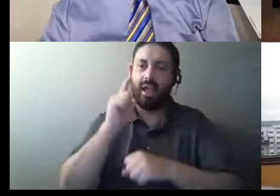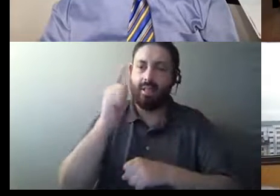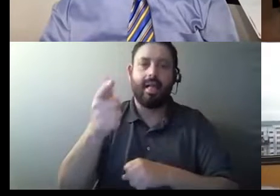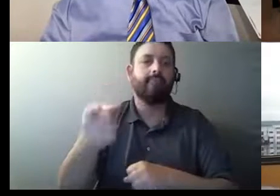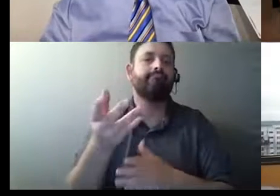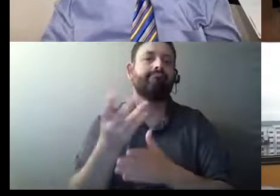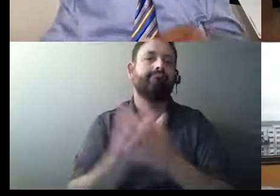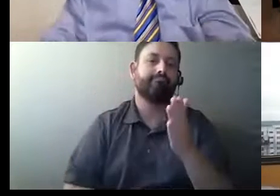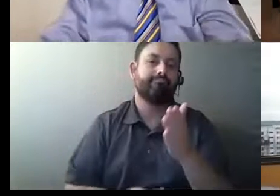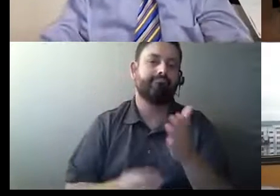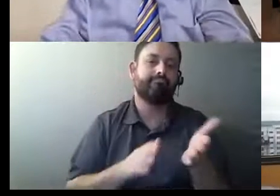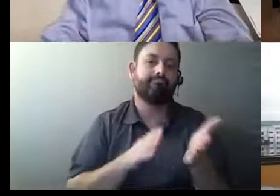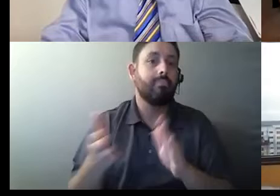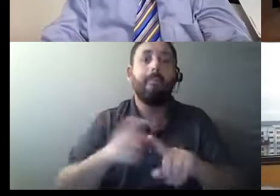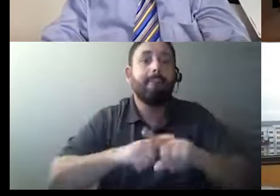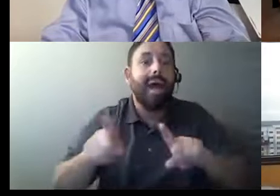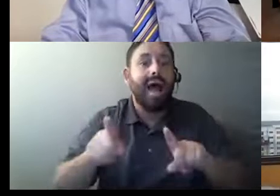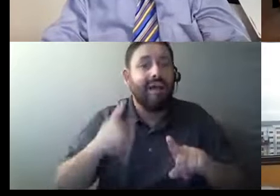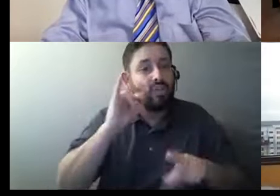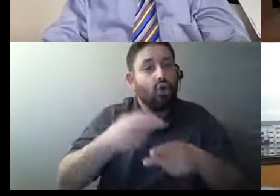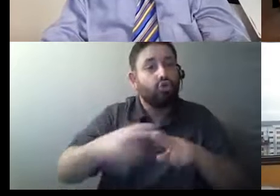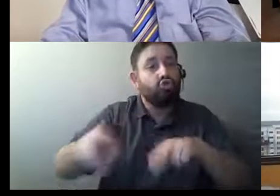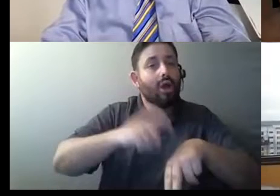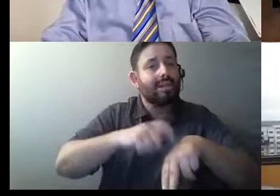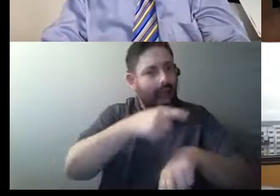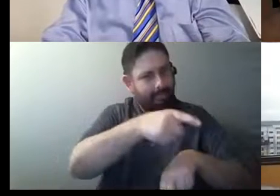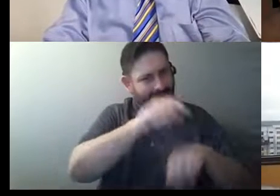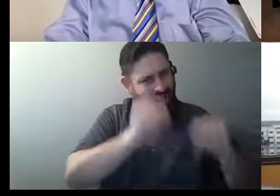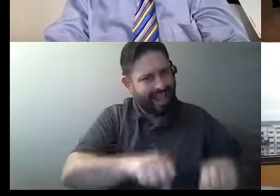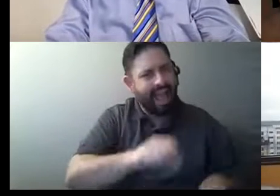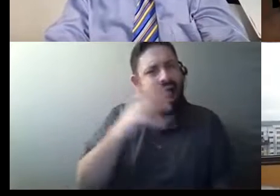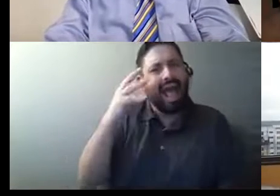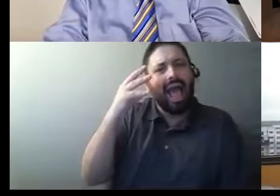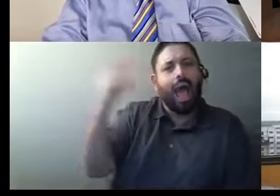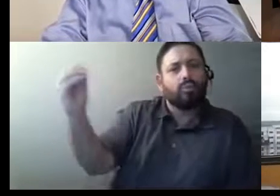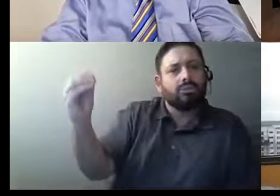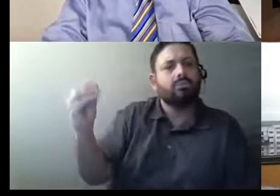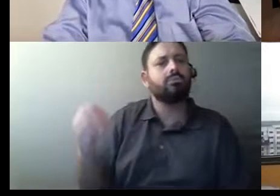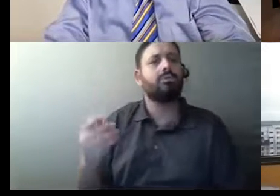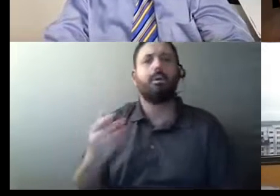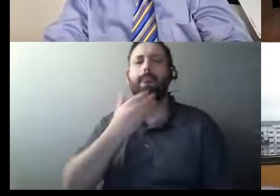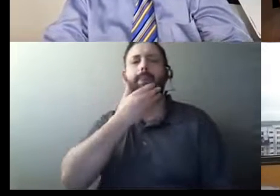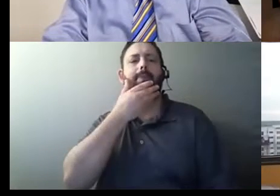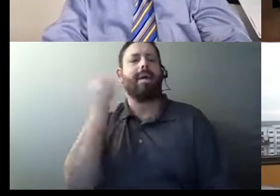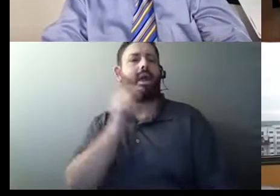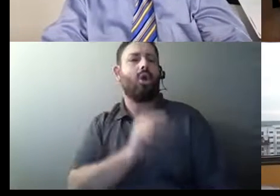But for that time, he was able to get out and he was able to have a higher quality of life.